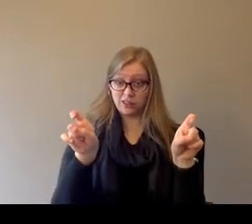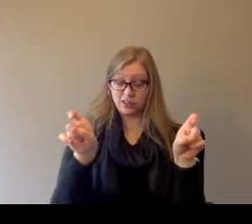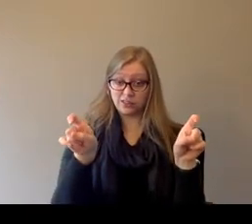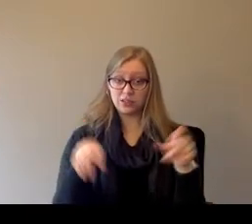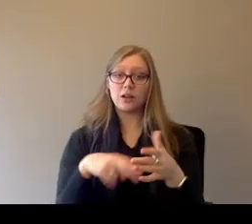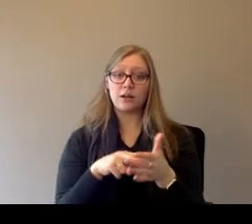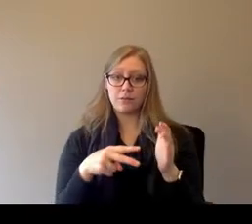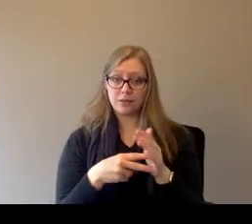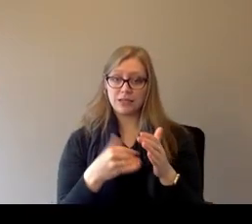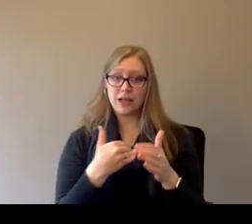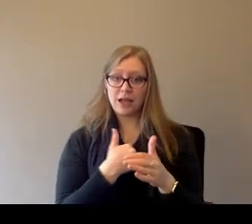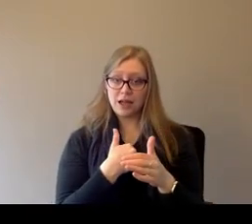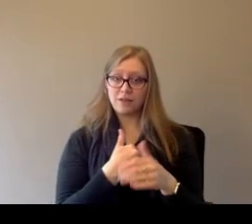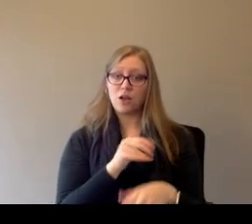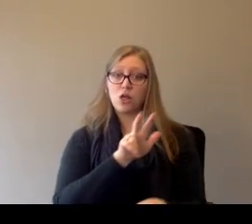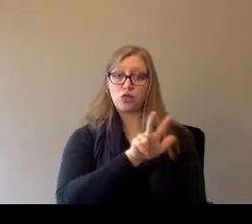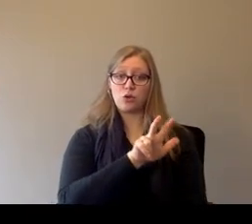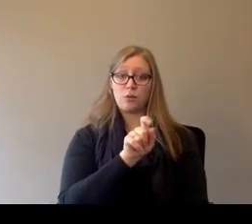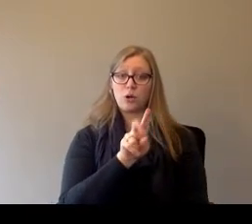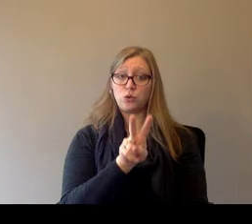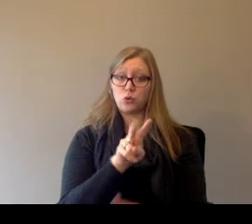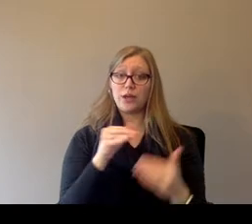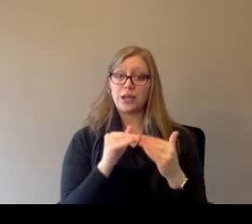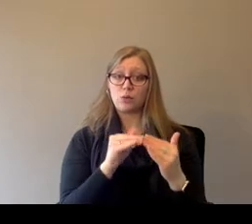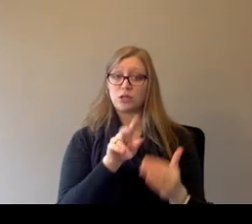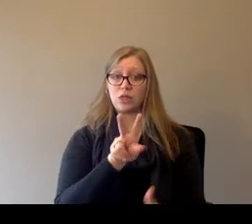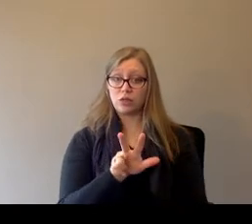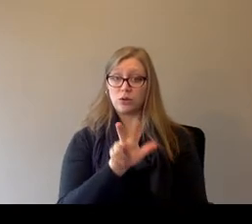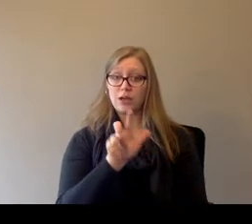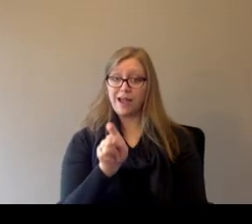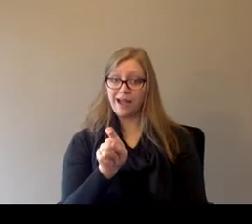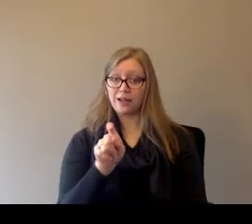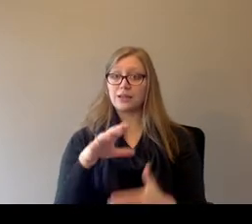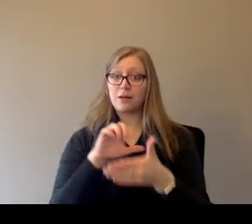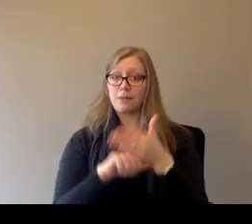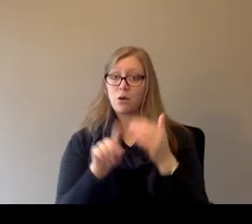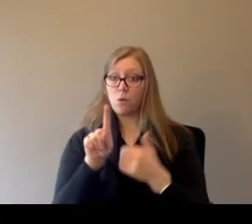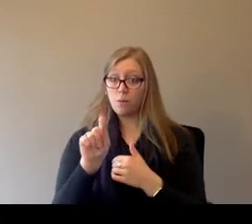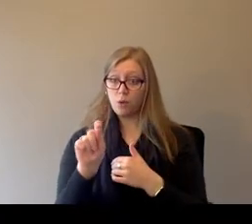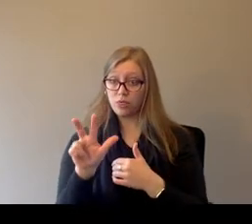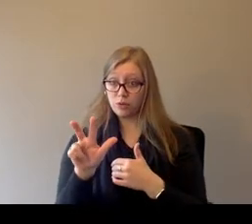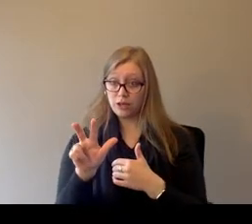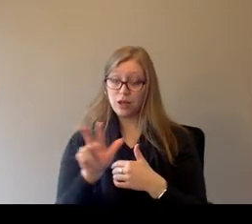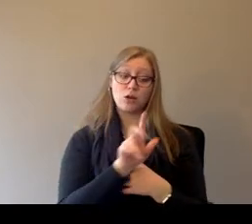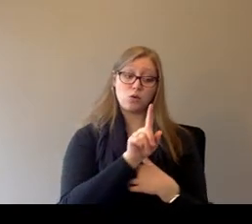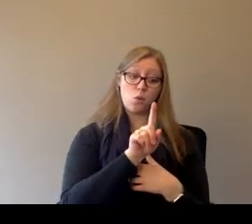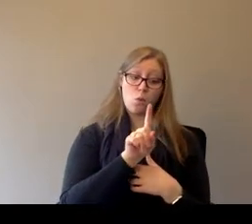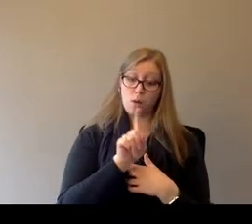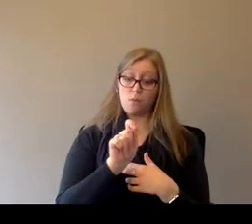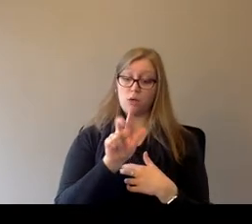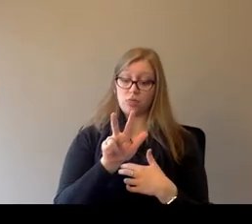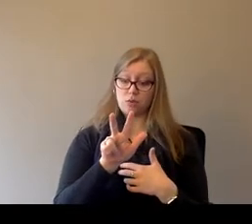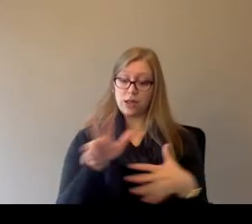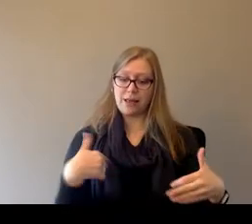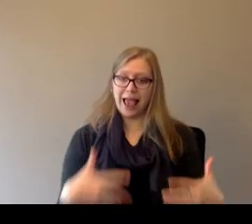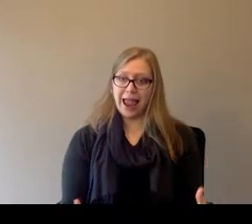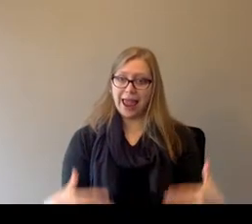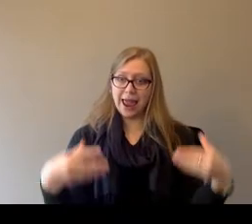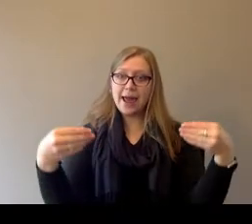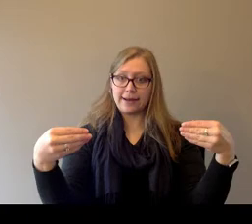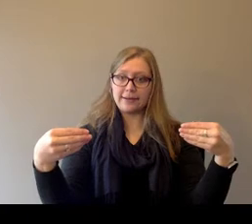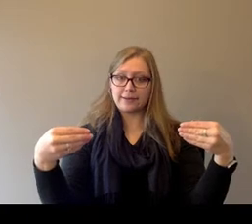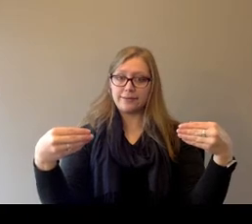If I add 1.3 to each side, then I'm going to have 4.5 equals